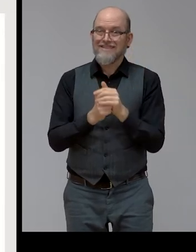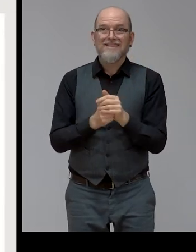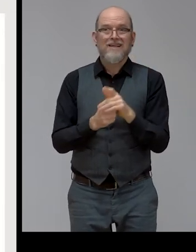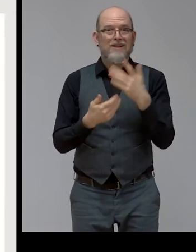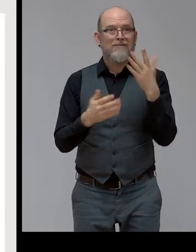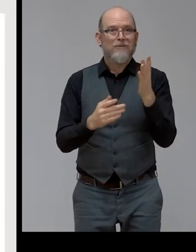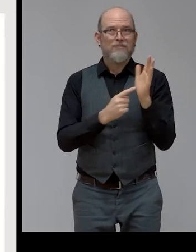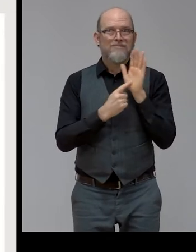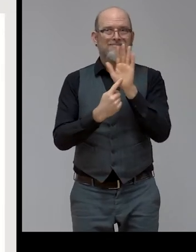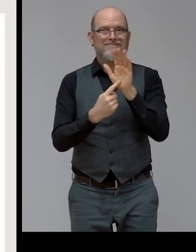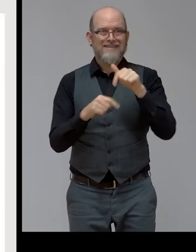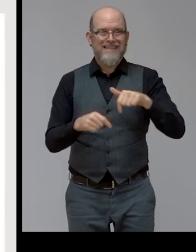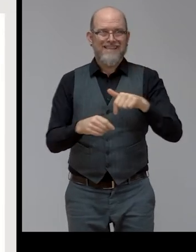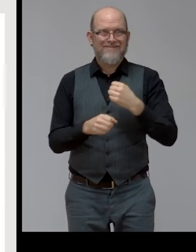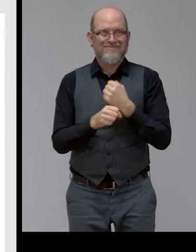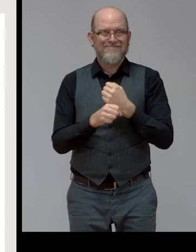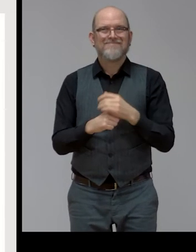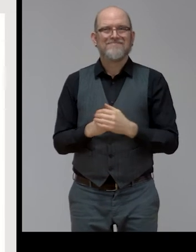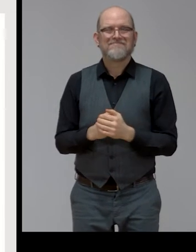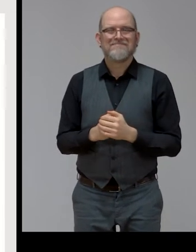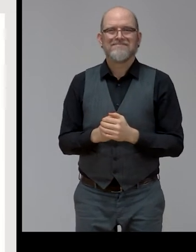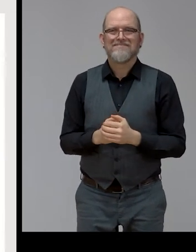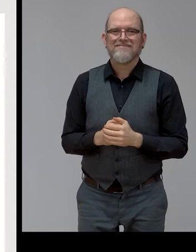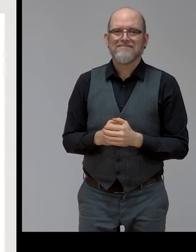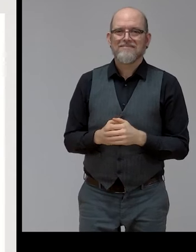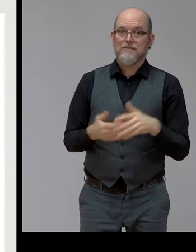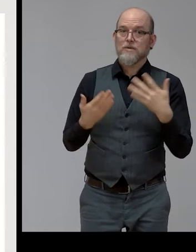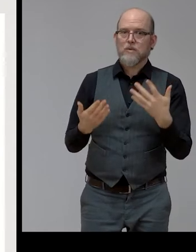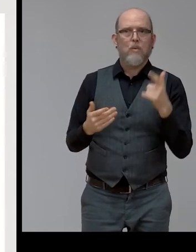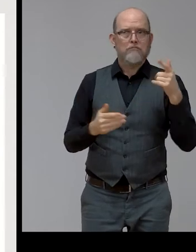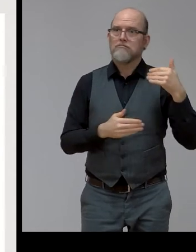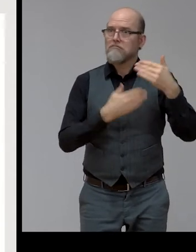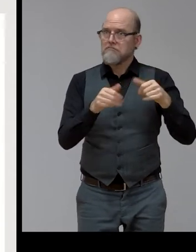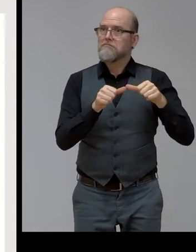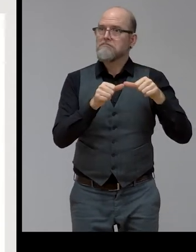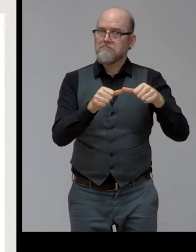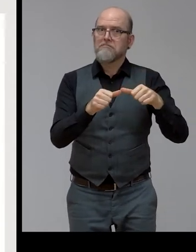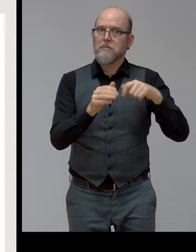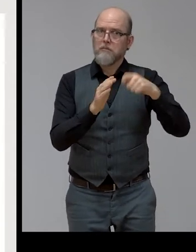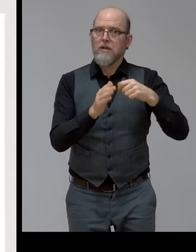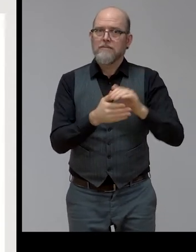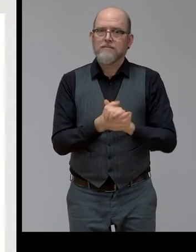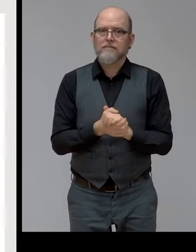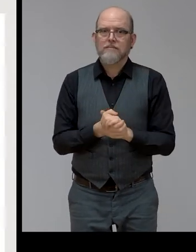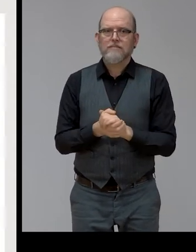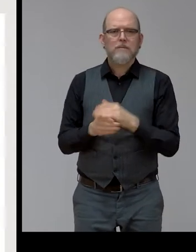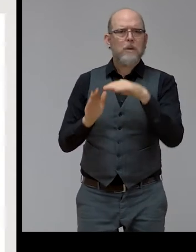year. And they still continue. So the program has been implemented